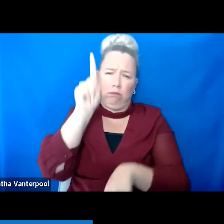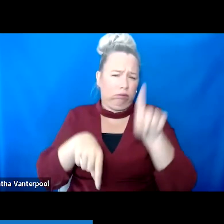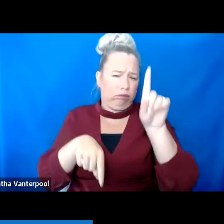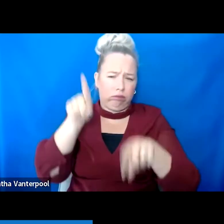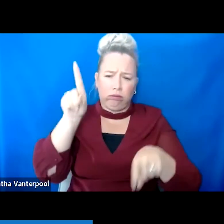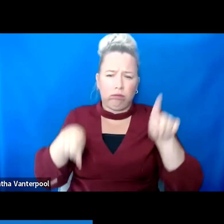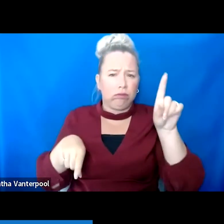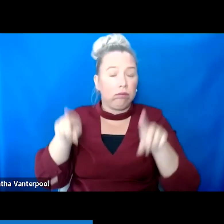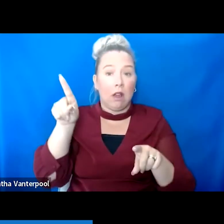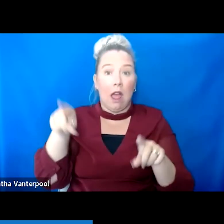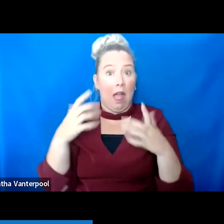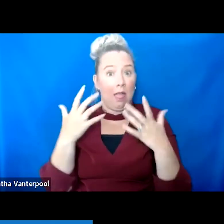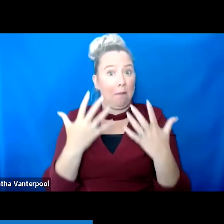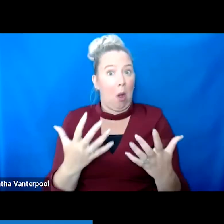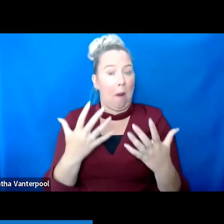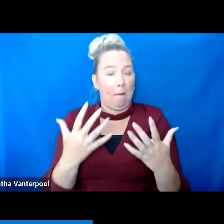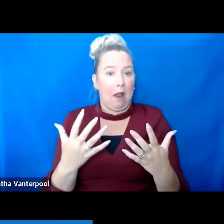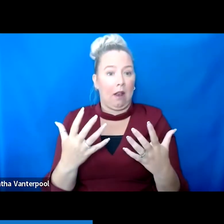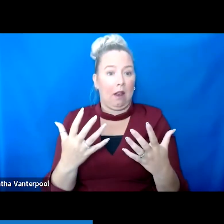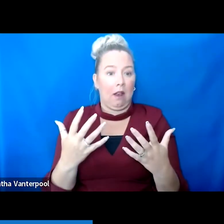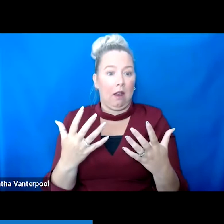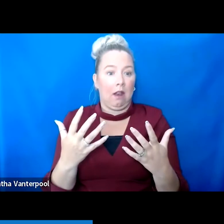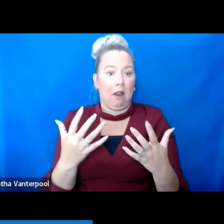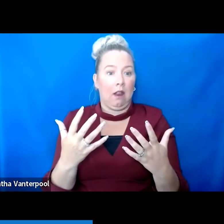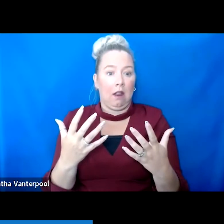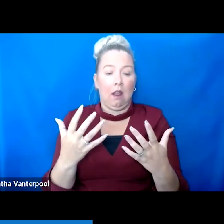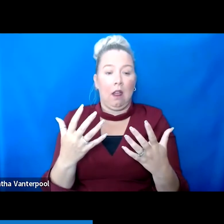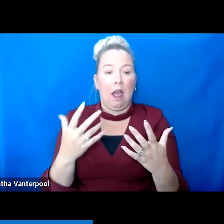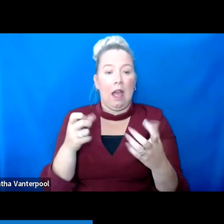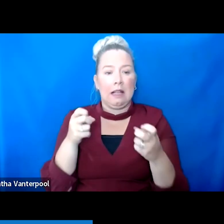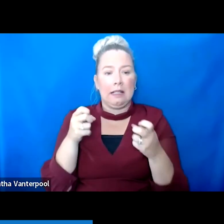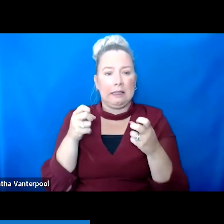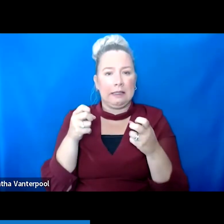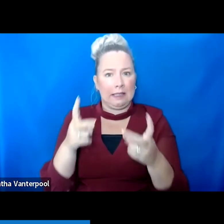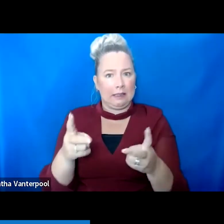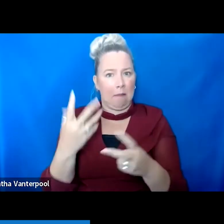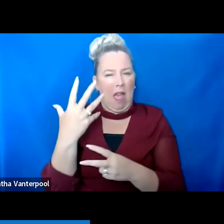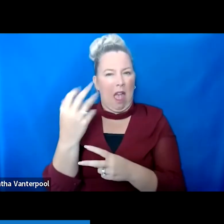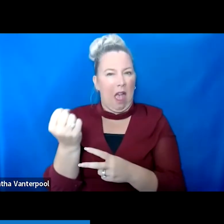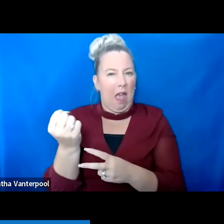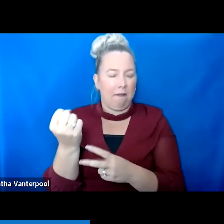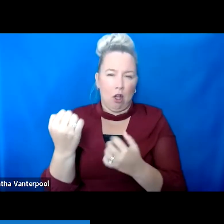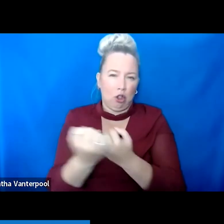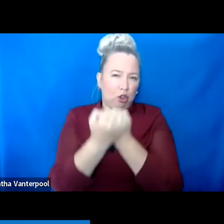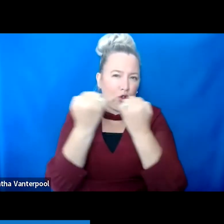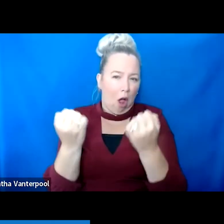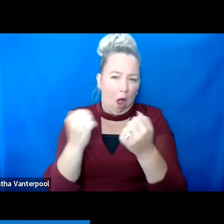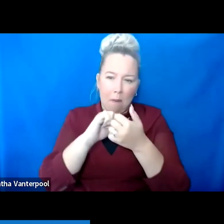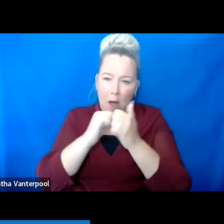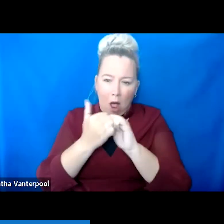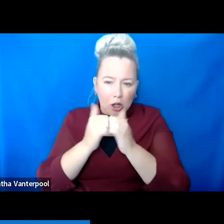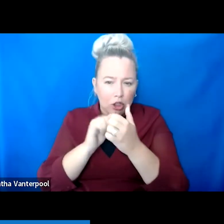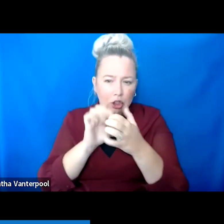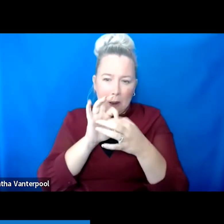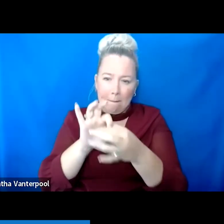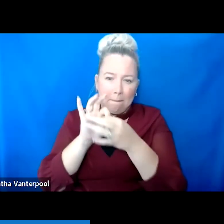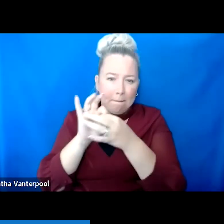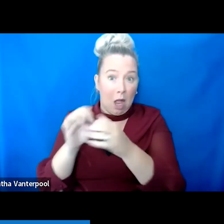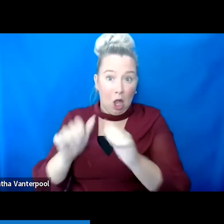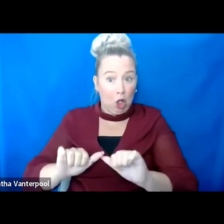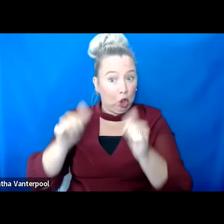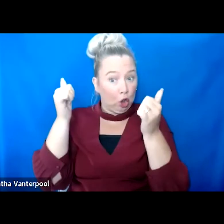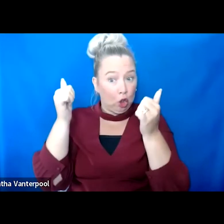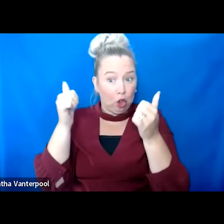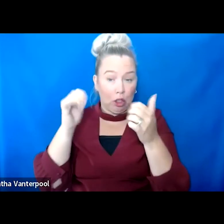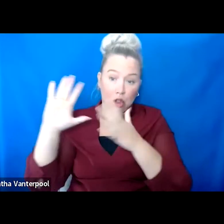that right now our system has very, very strong partnerships. We've got very good services according to Ofsted,